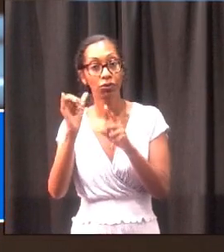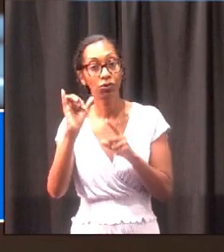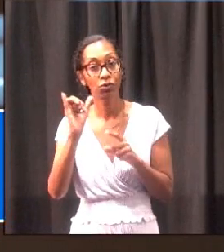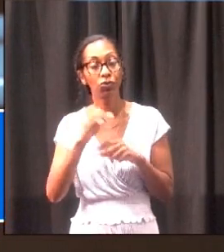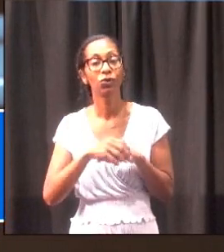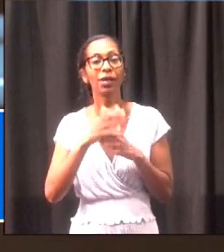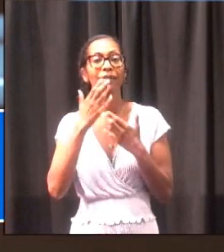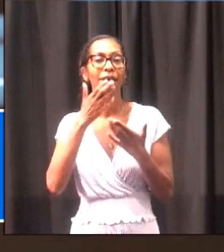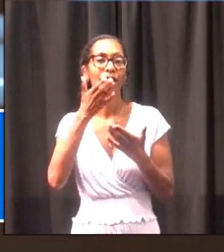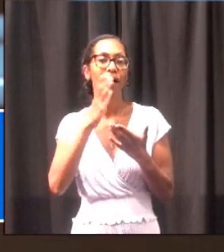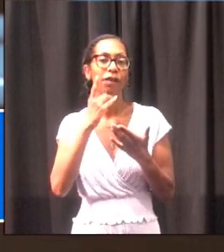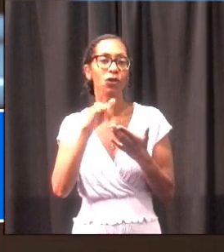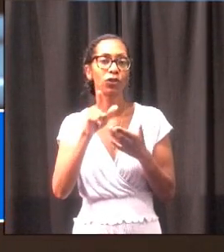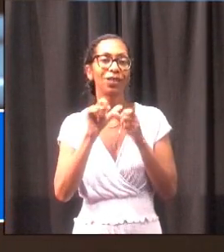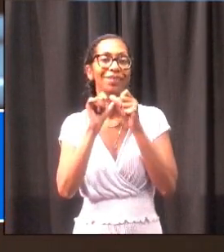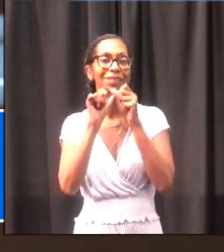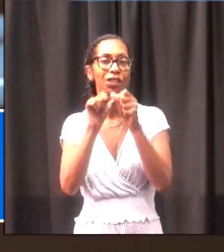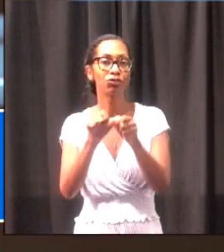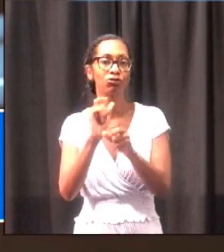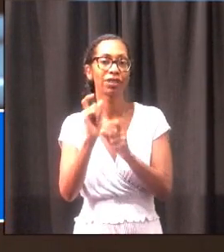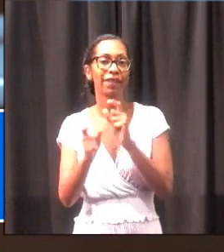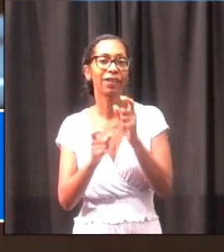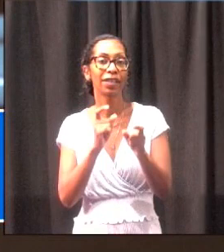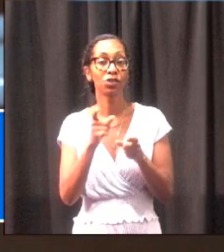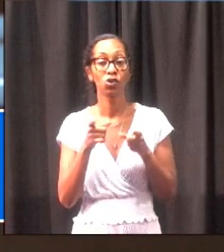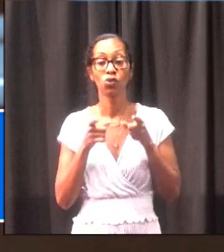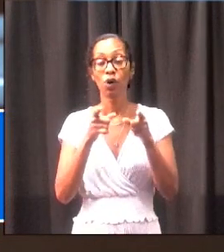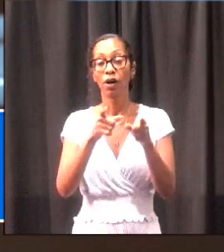God for your continuous giving. So while you're on